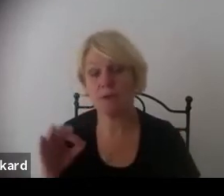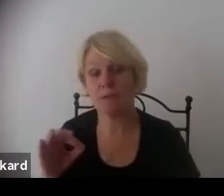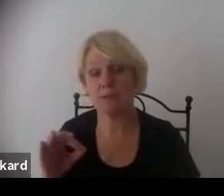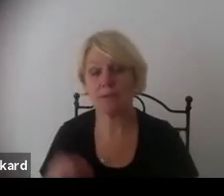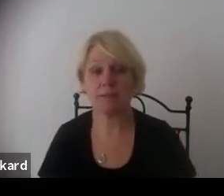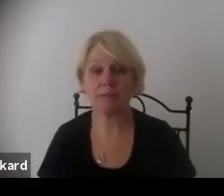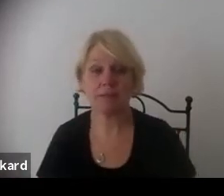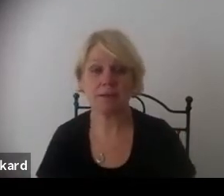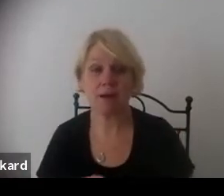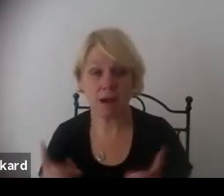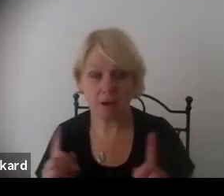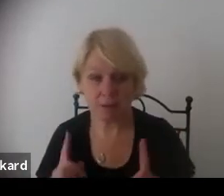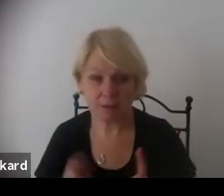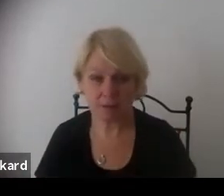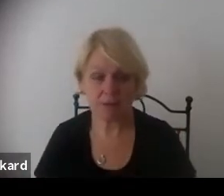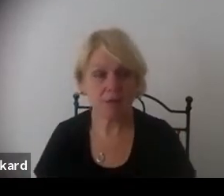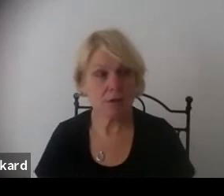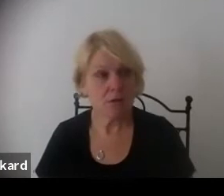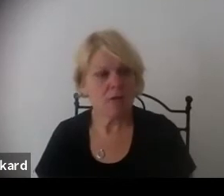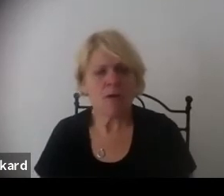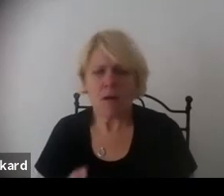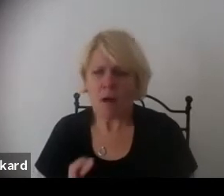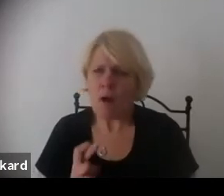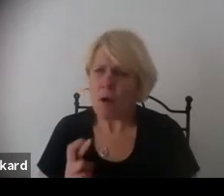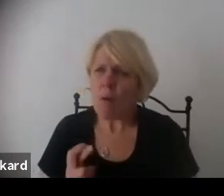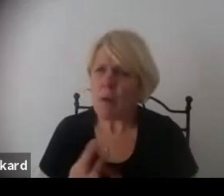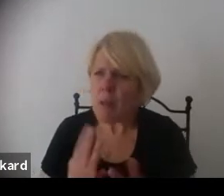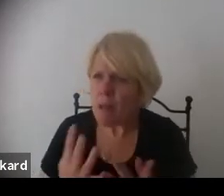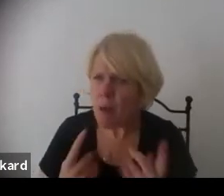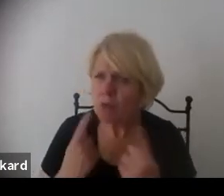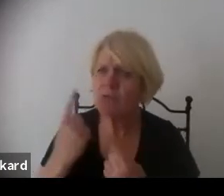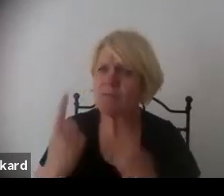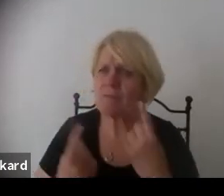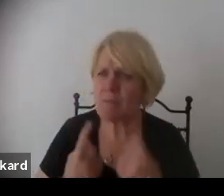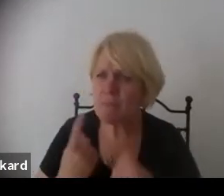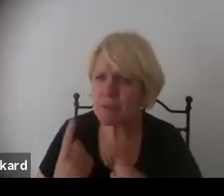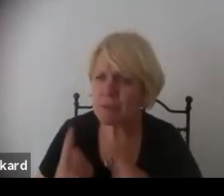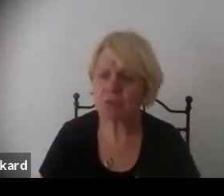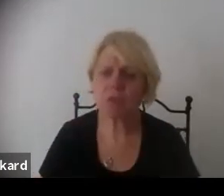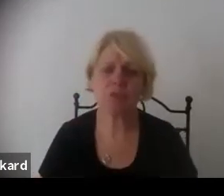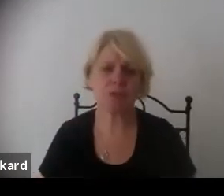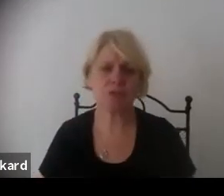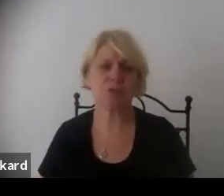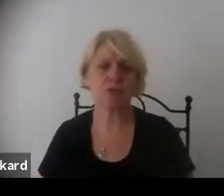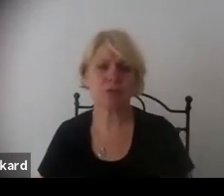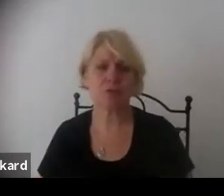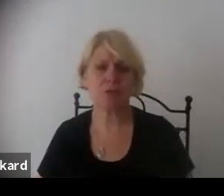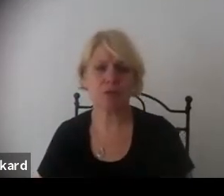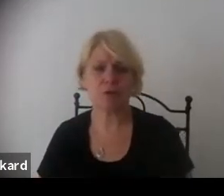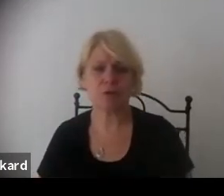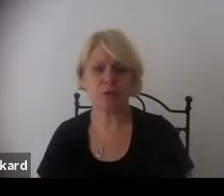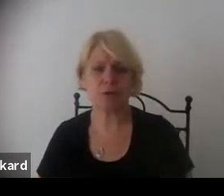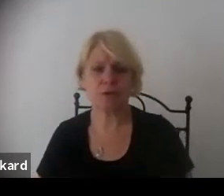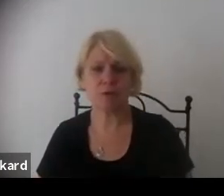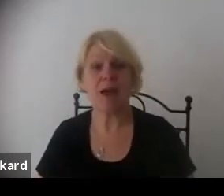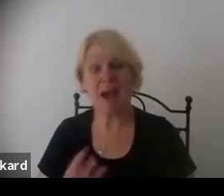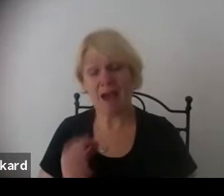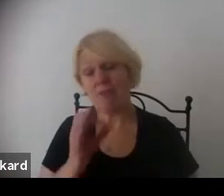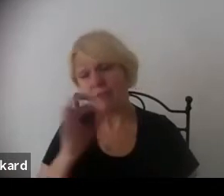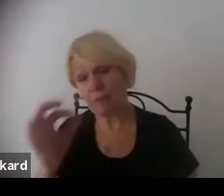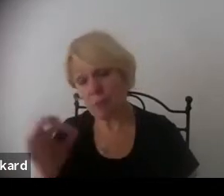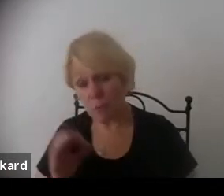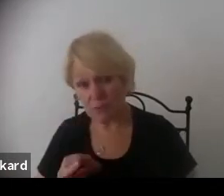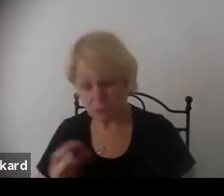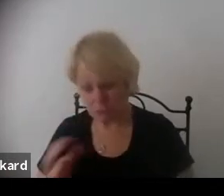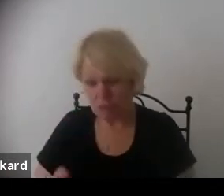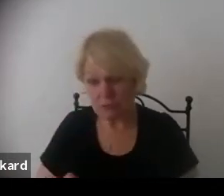an informative session for you. There are some questions that people have sent in, but obviously if there's anything